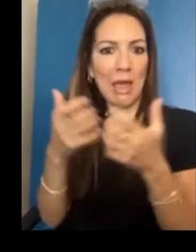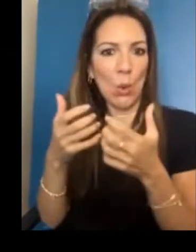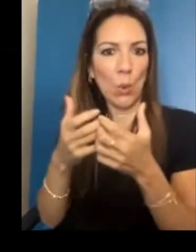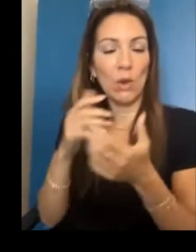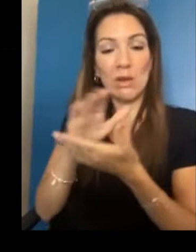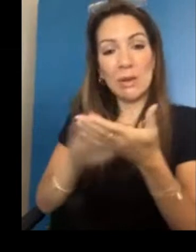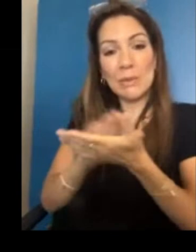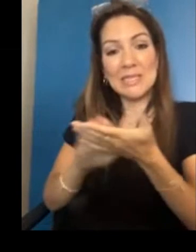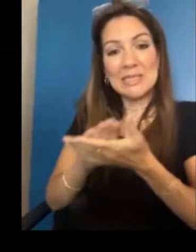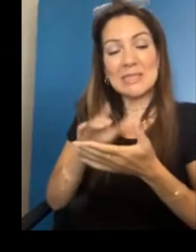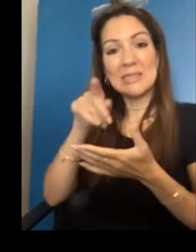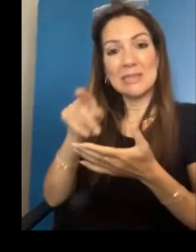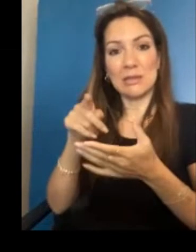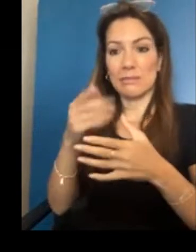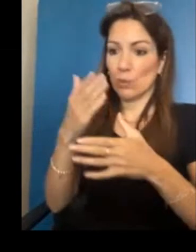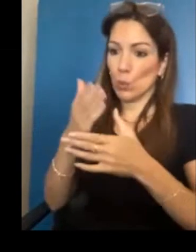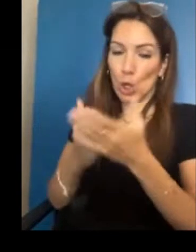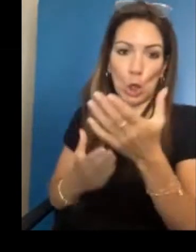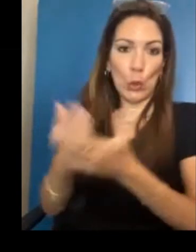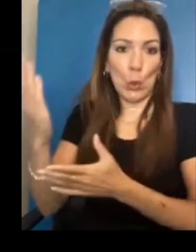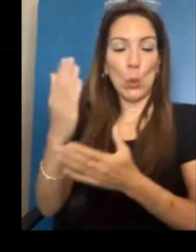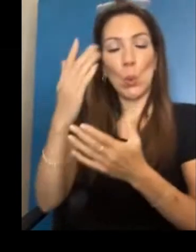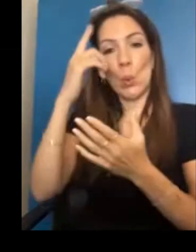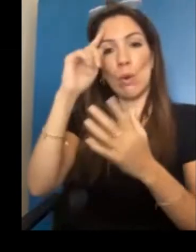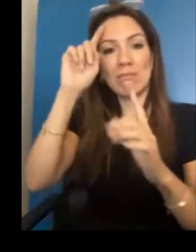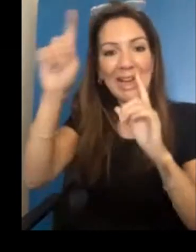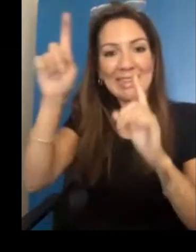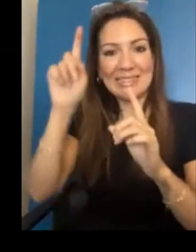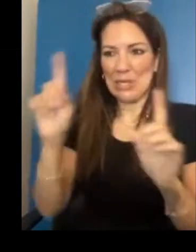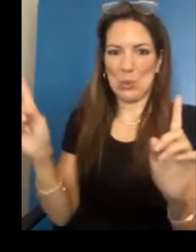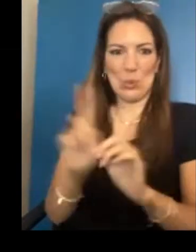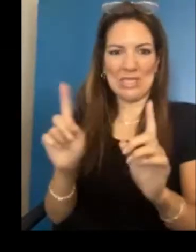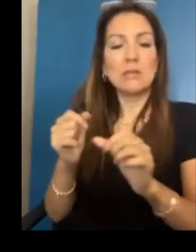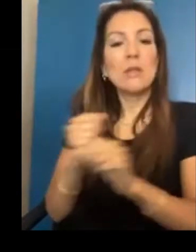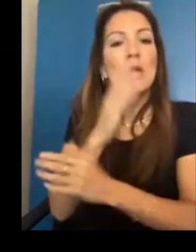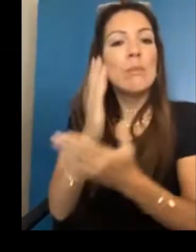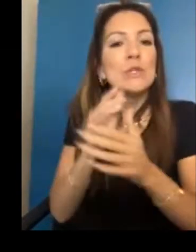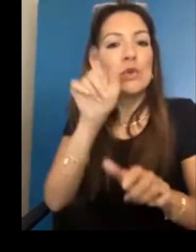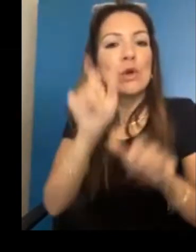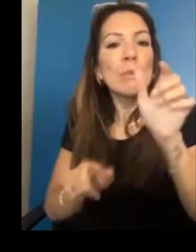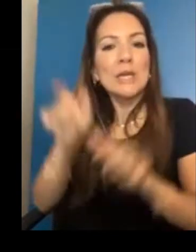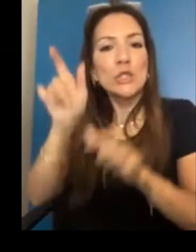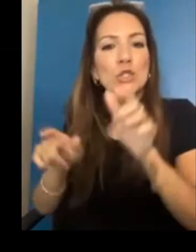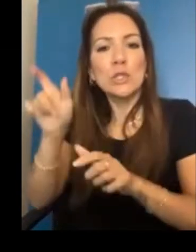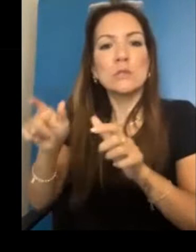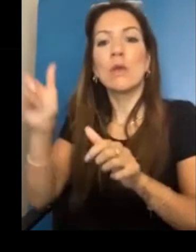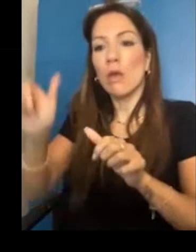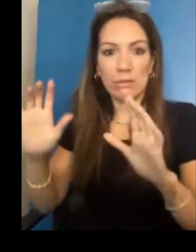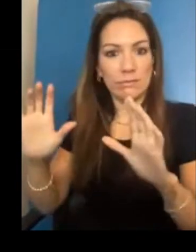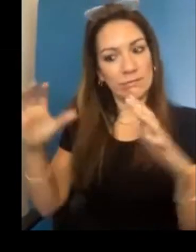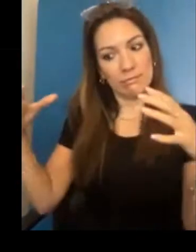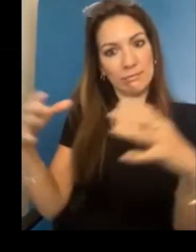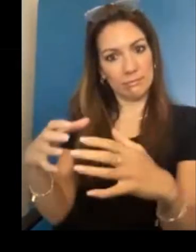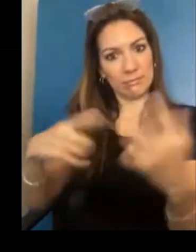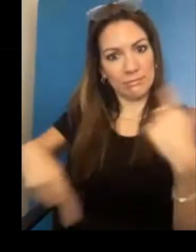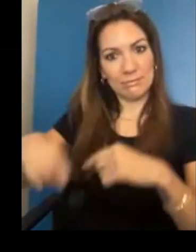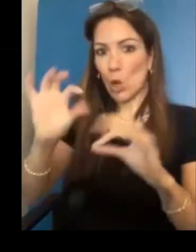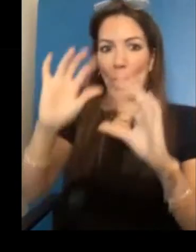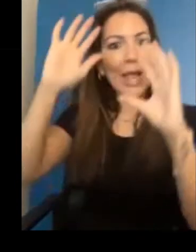So we've been working through, and the idea is that to kind of ensure patients feel comfortable and that there's no